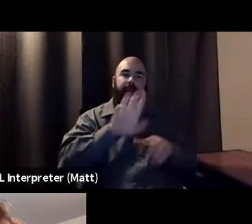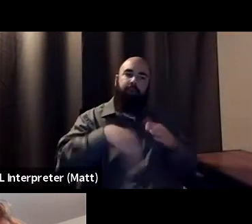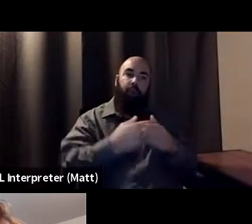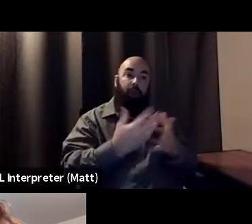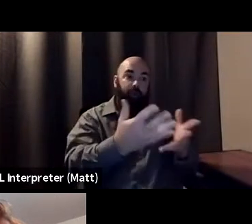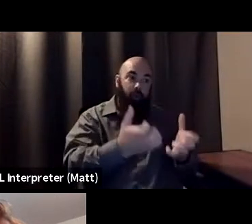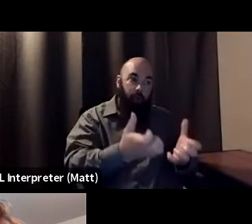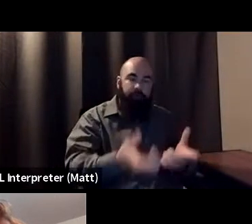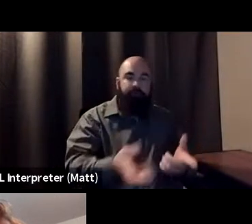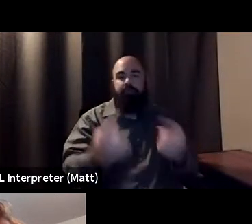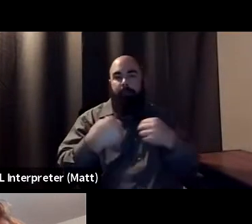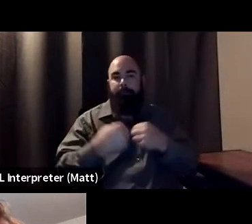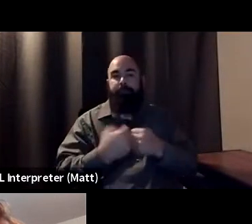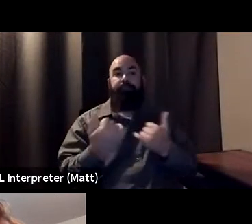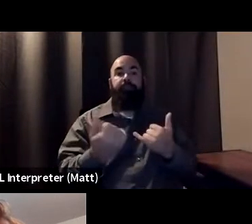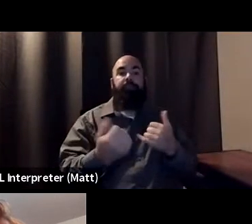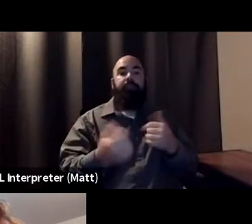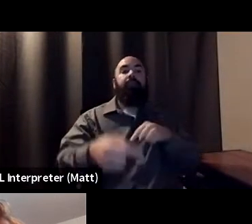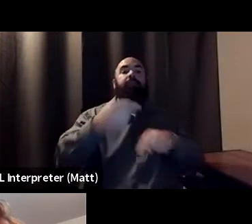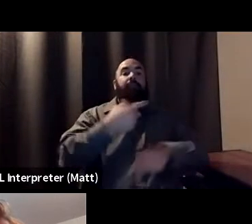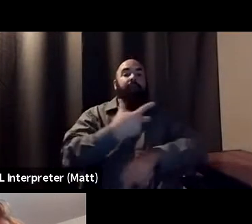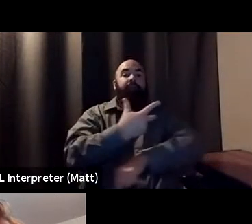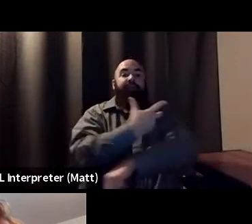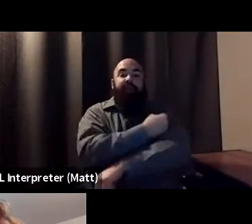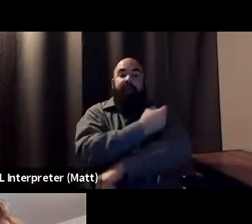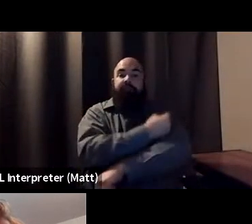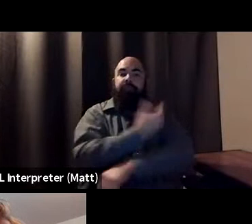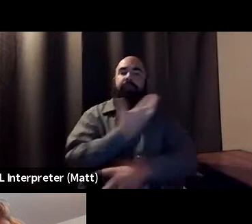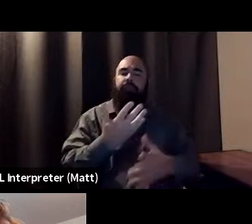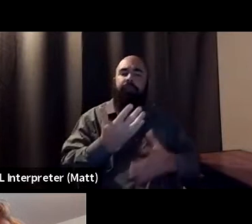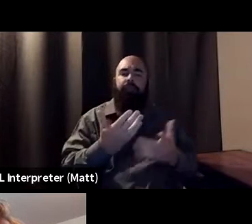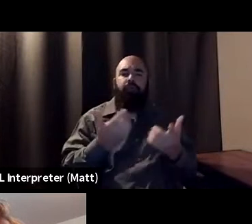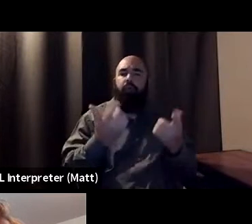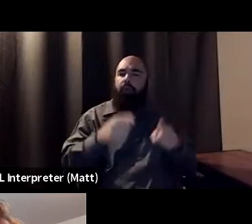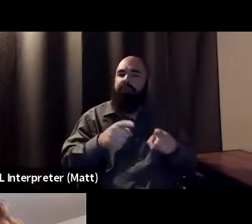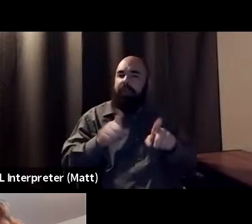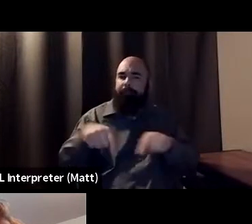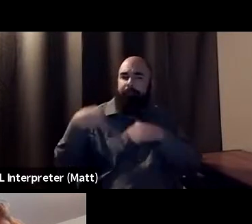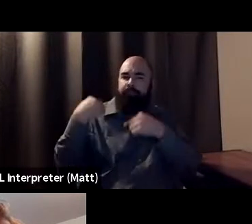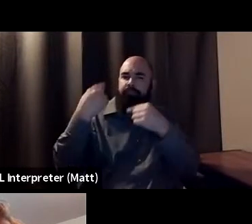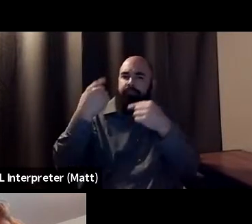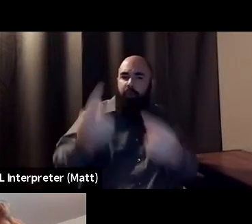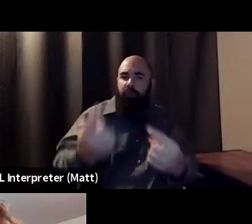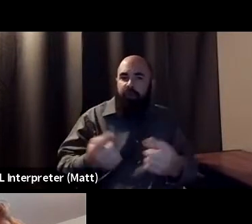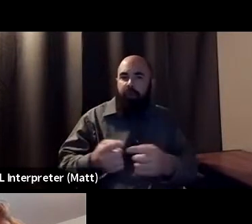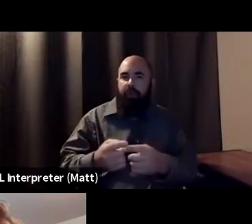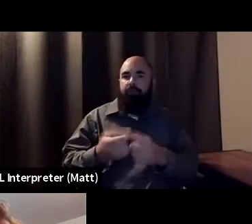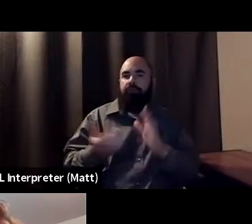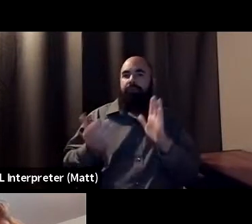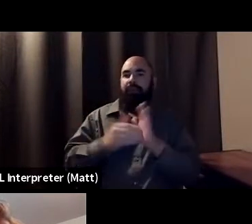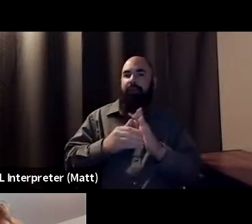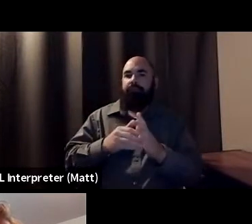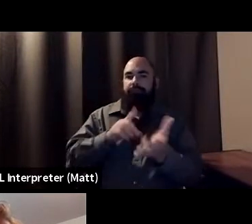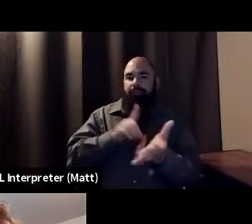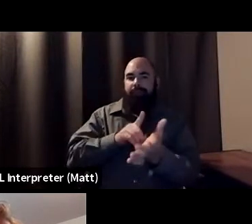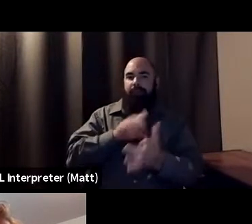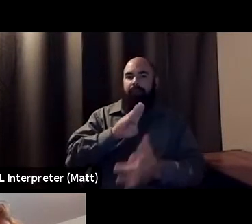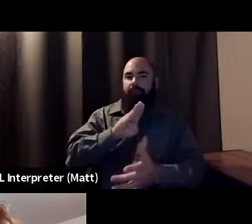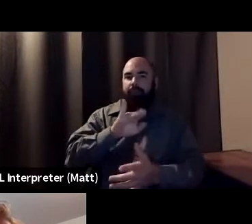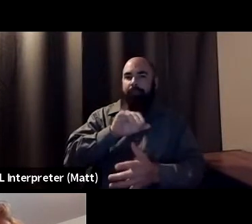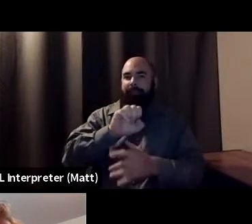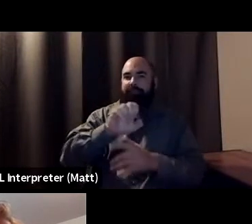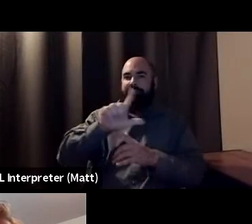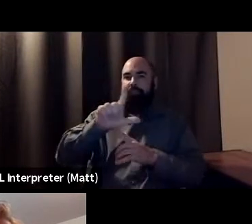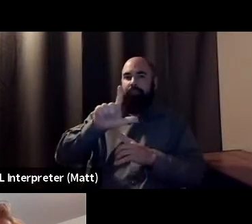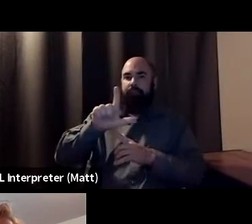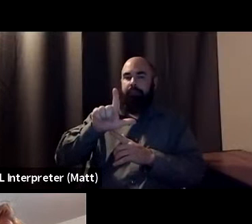Well, let me back up just a minute about vaccines. Where are we in general in the region? Dr. Bissell, why don't you answer that one for